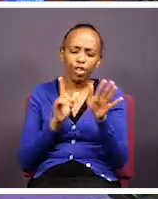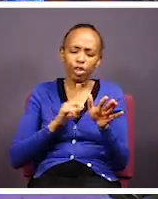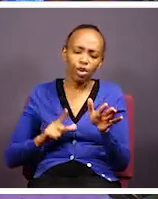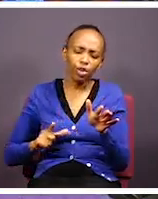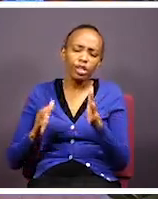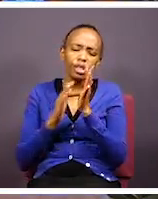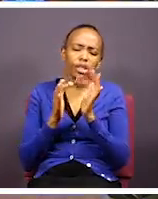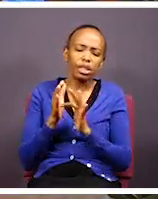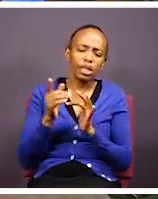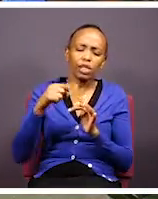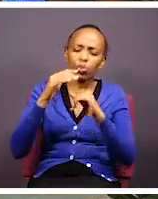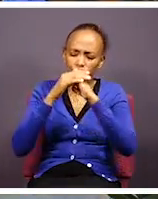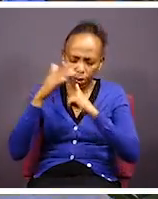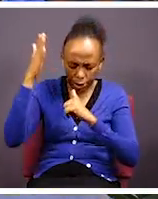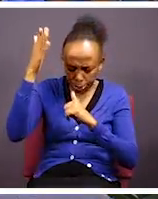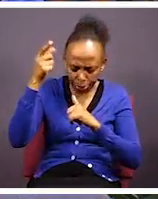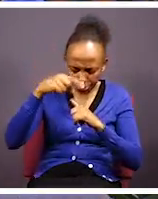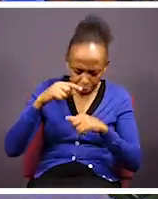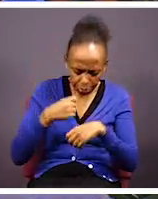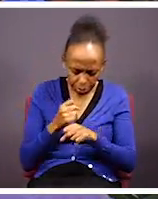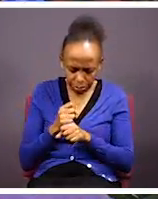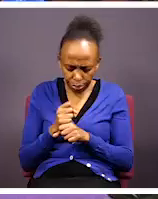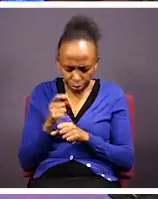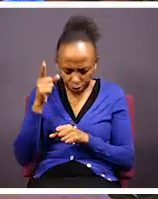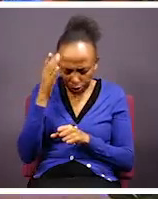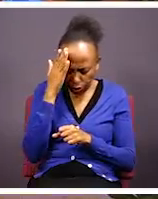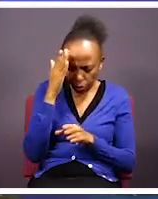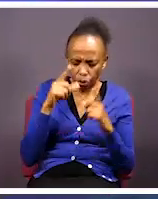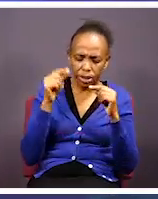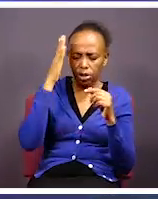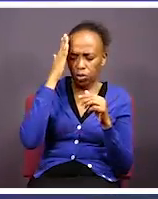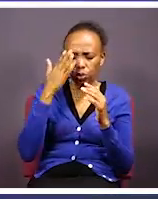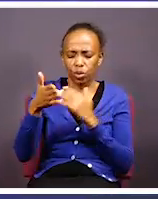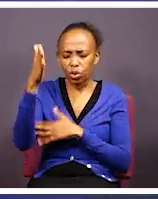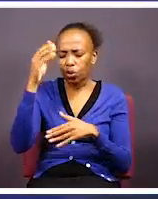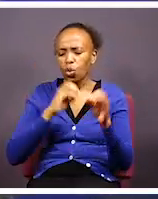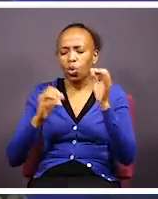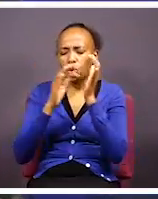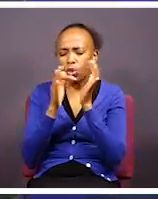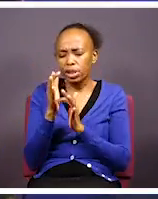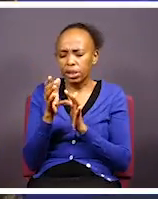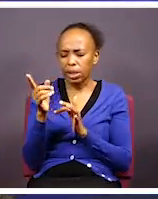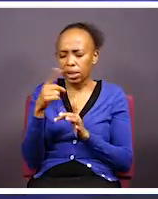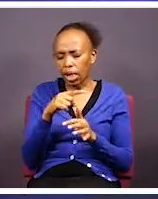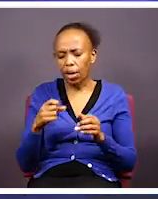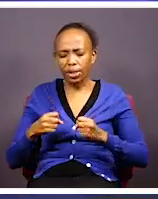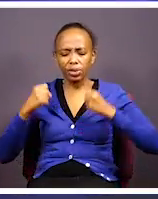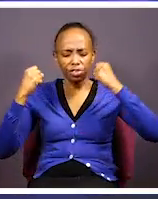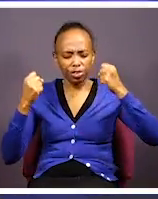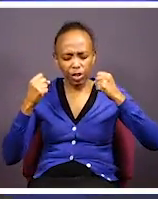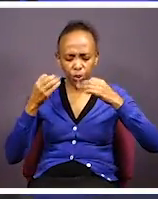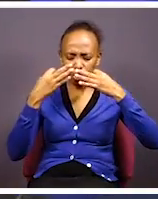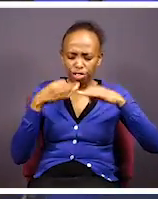jesus we worship you we make your soul oh god oh jesus song of victory and